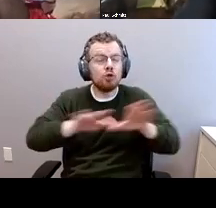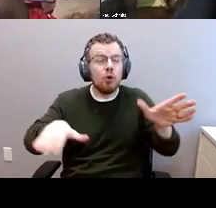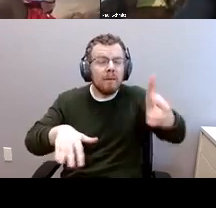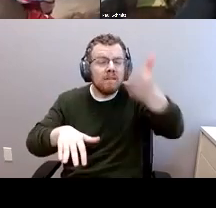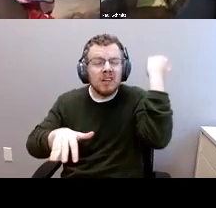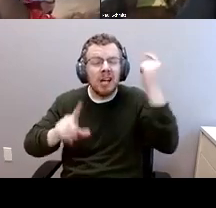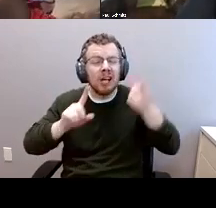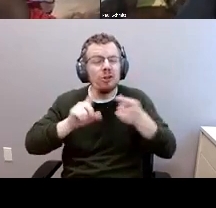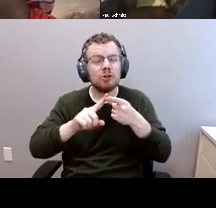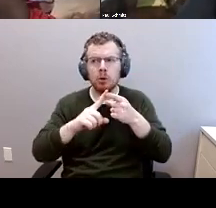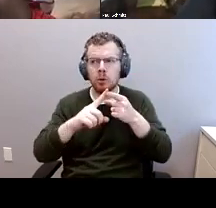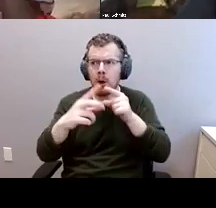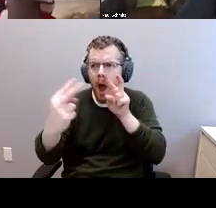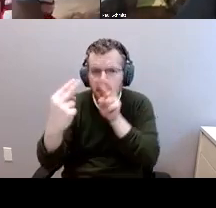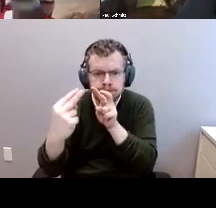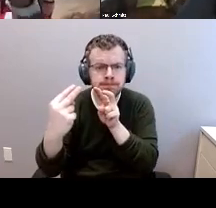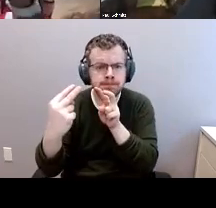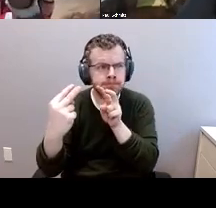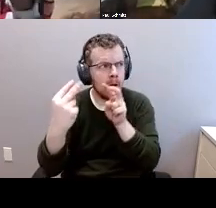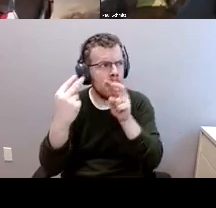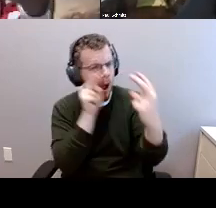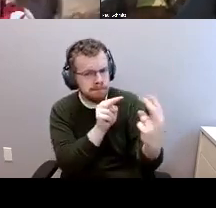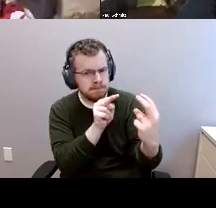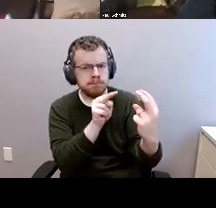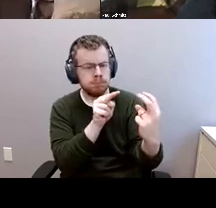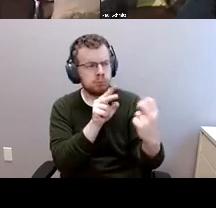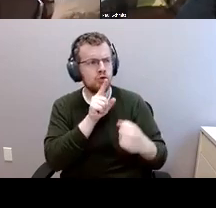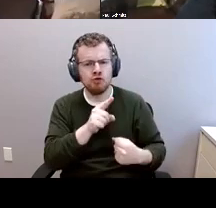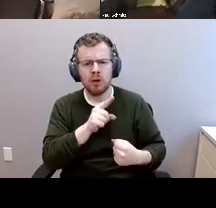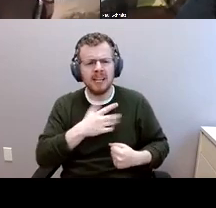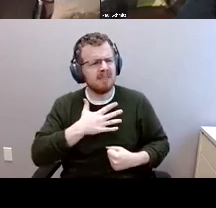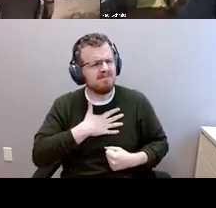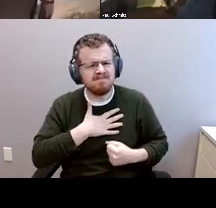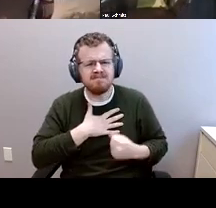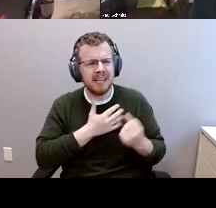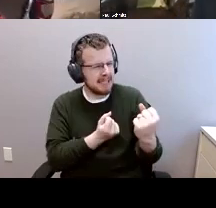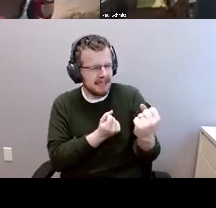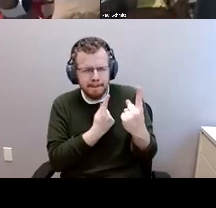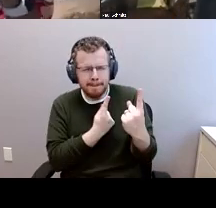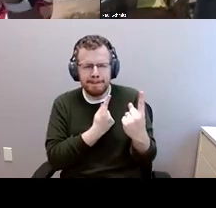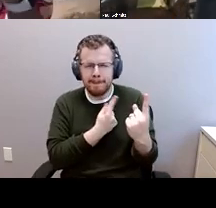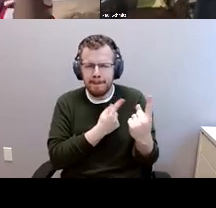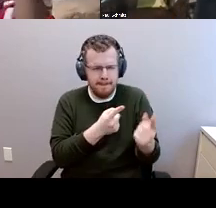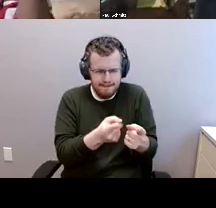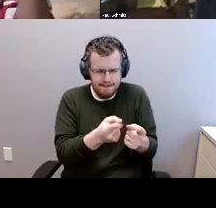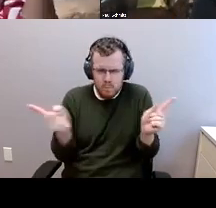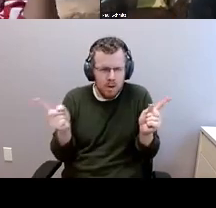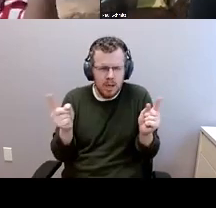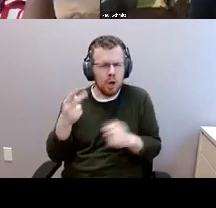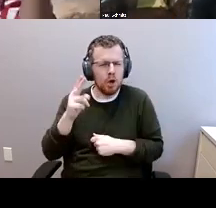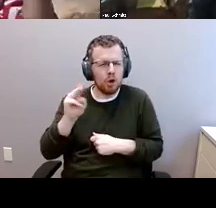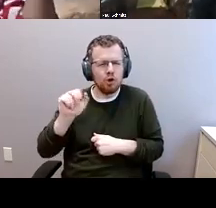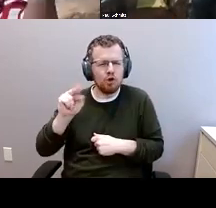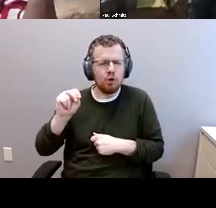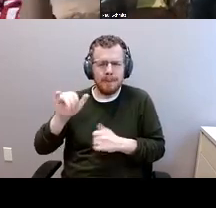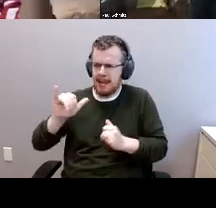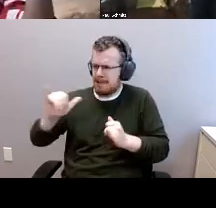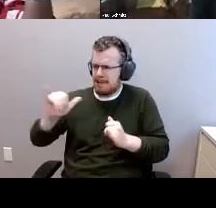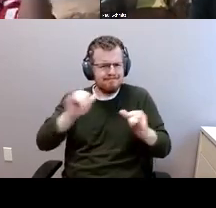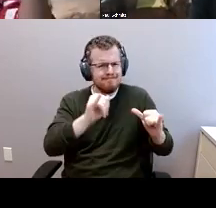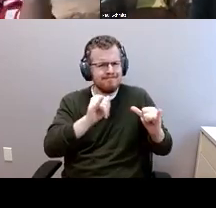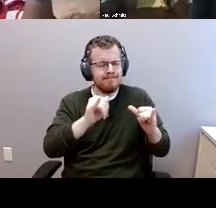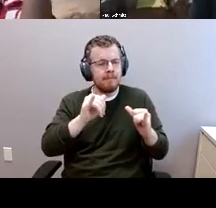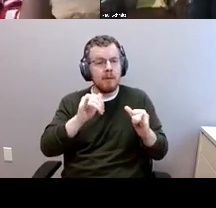hold in really sensitive, empathetic ways each other's humanity. And then let's get really clear on the